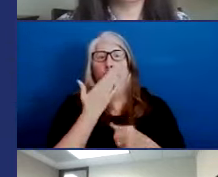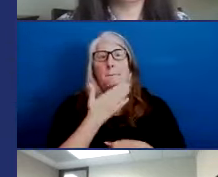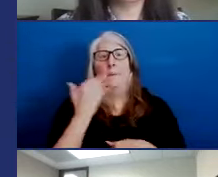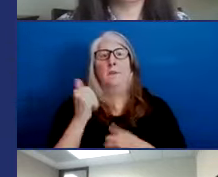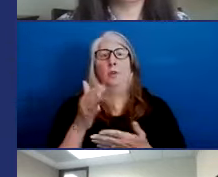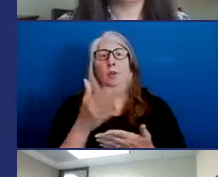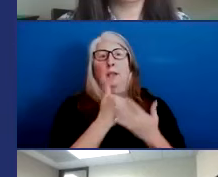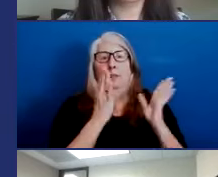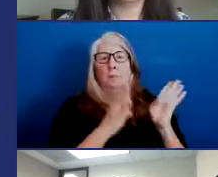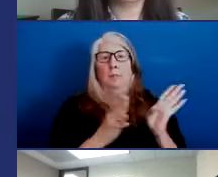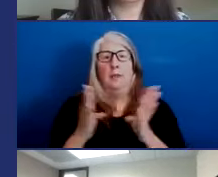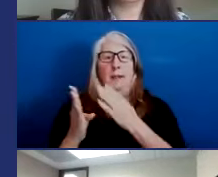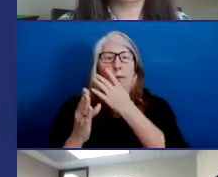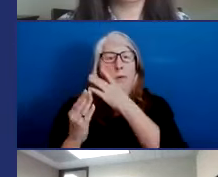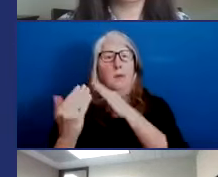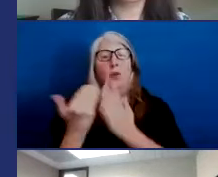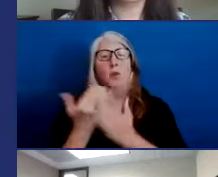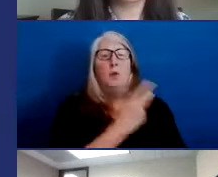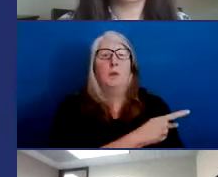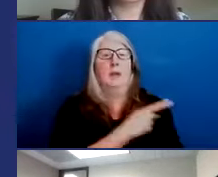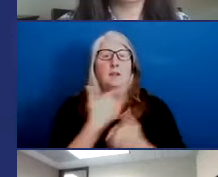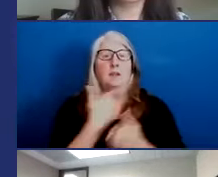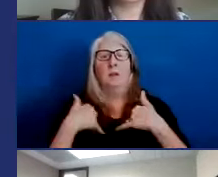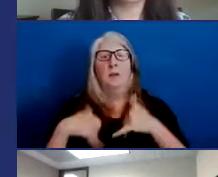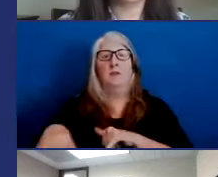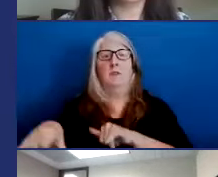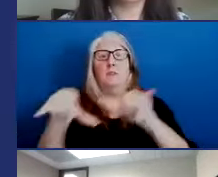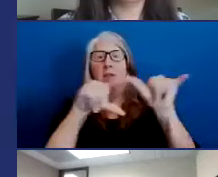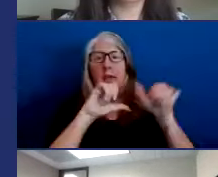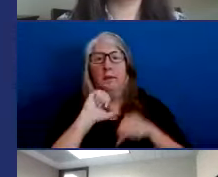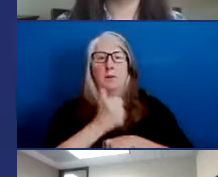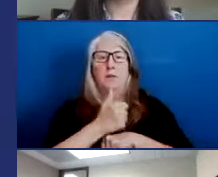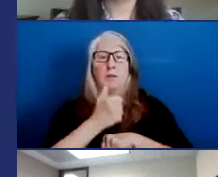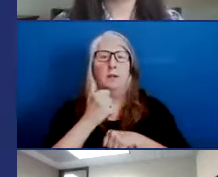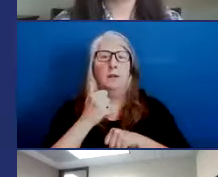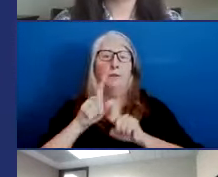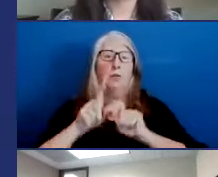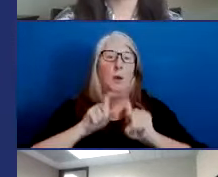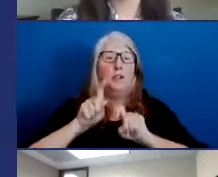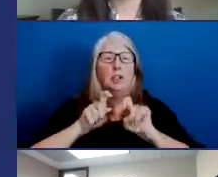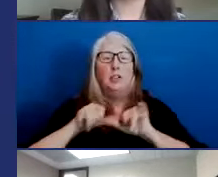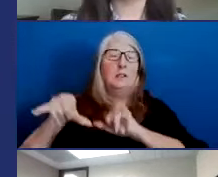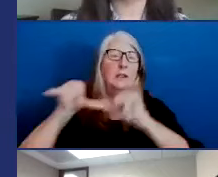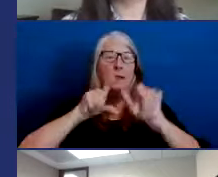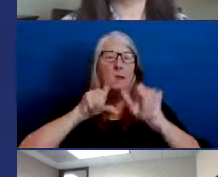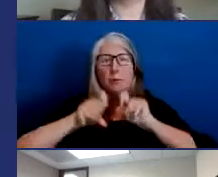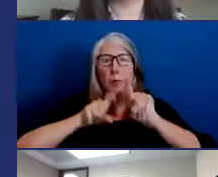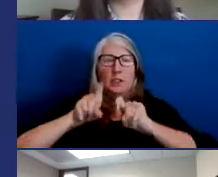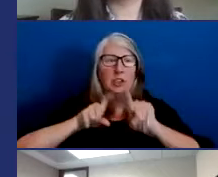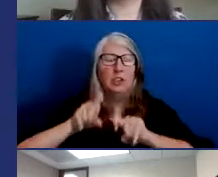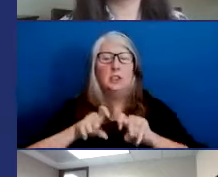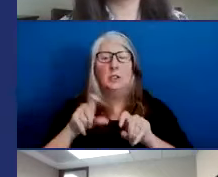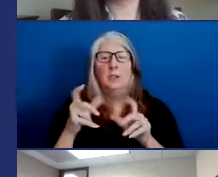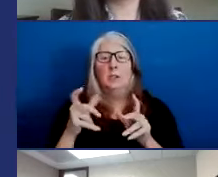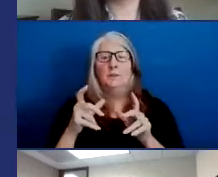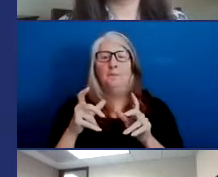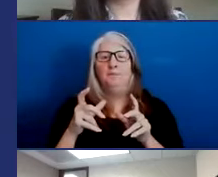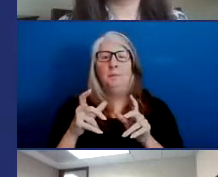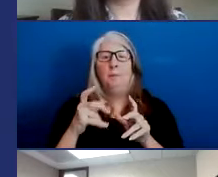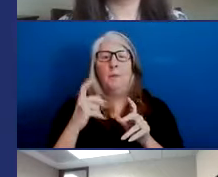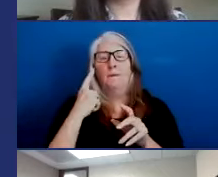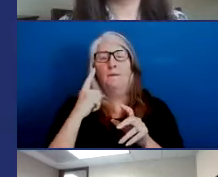have a standard set of questions for any new provider that they're seeing. And those questions would be based on the